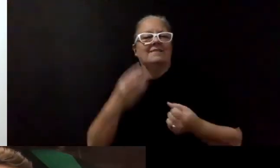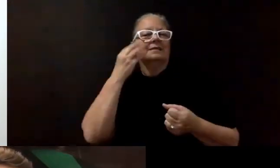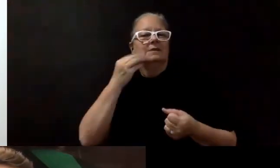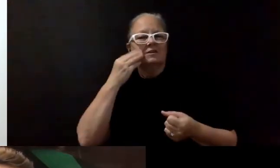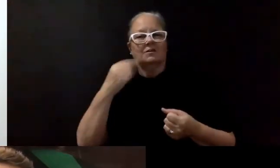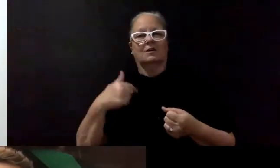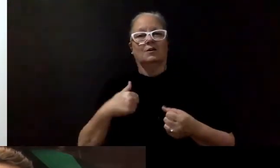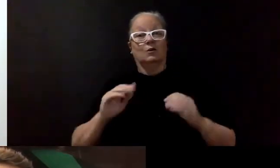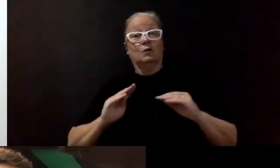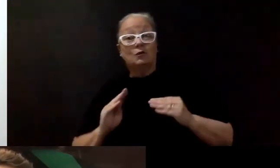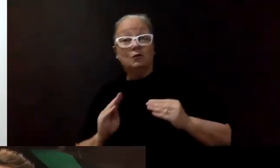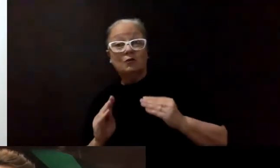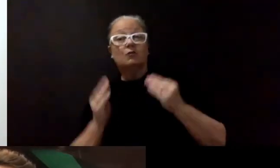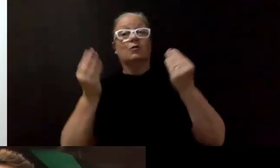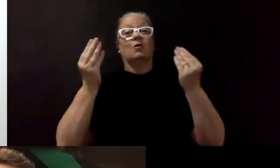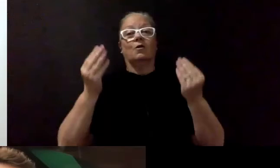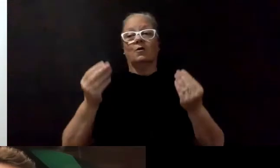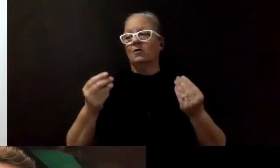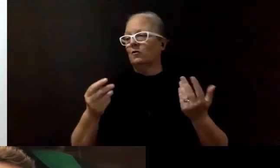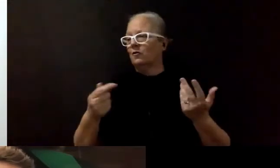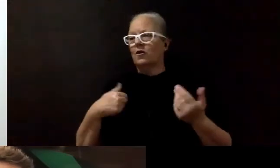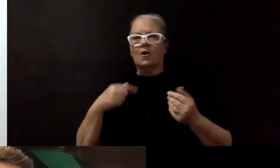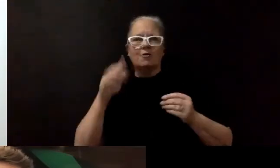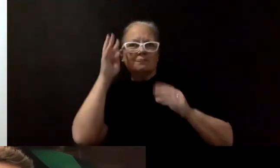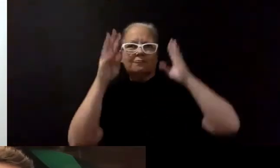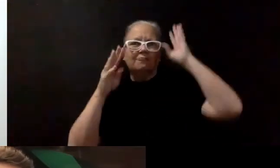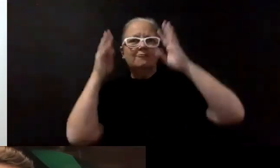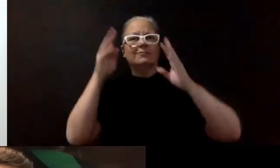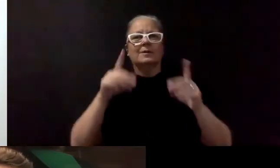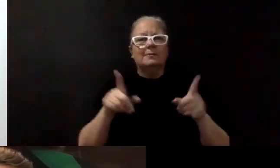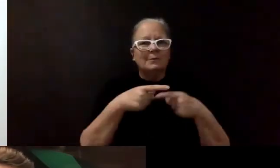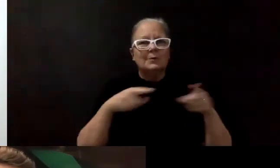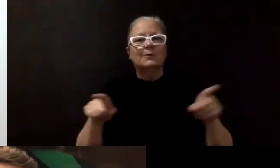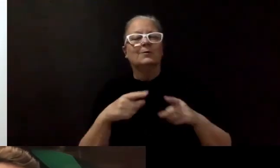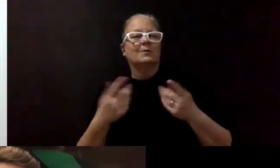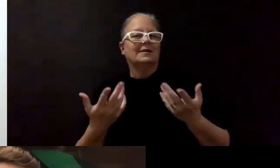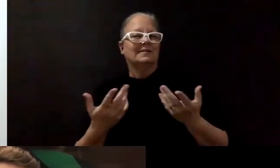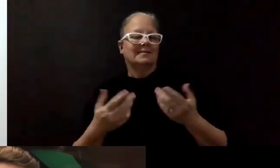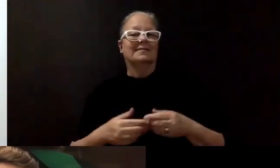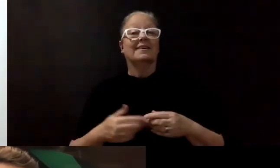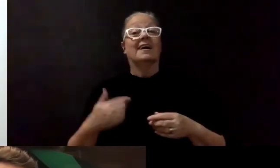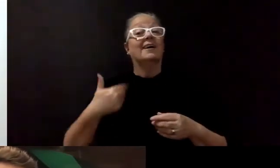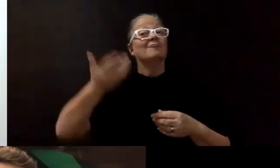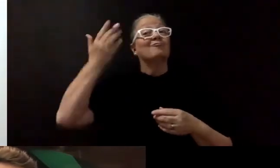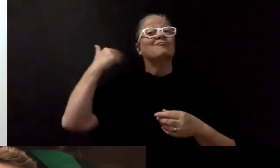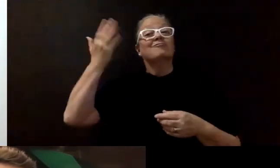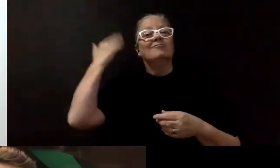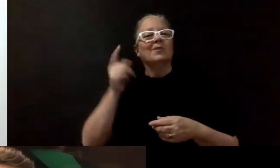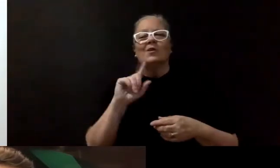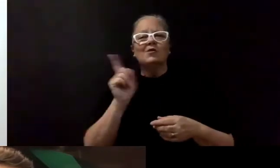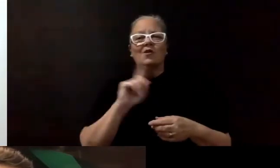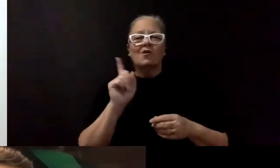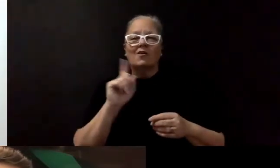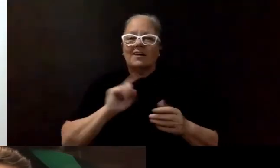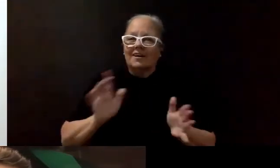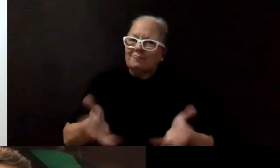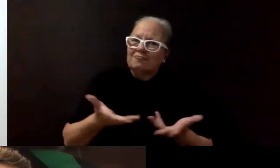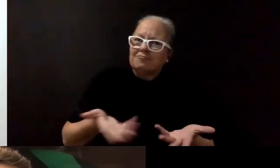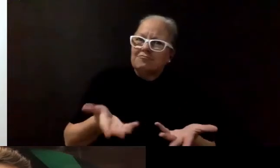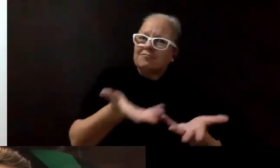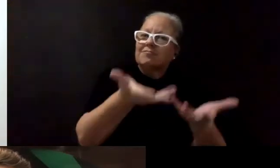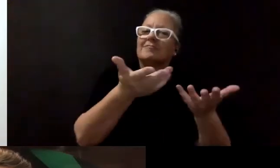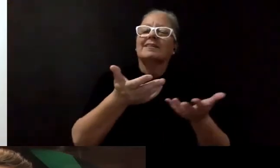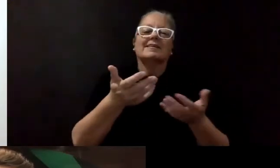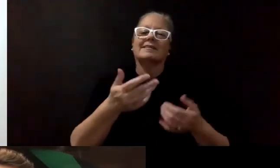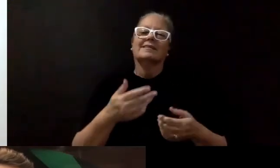and to not be actively encouraged into the creative sector, even though it's growing at such an incredible